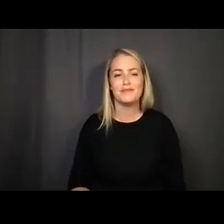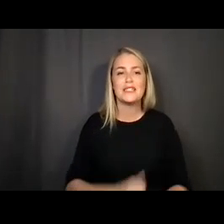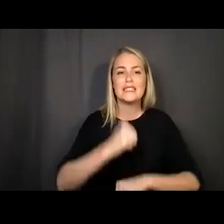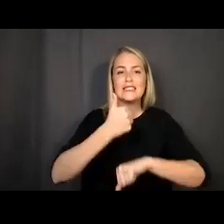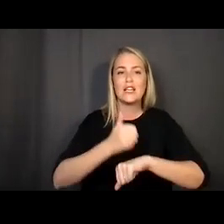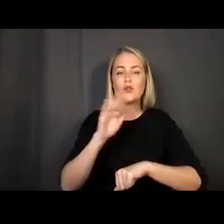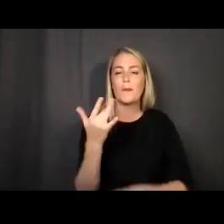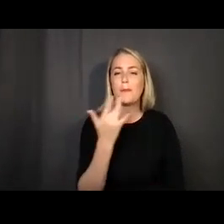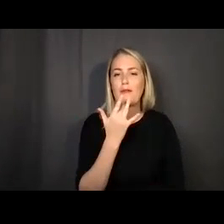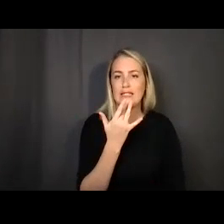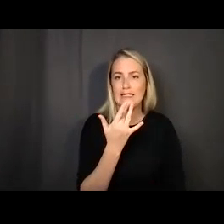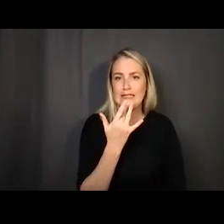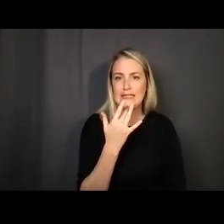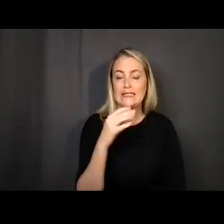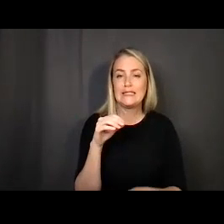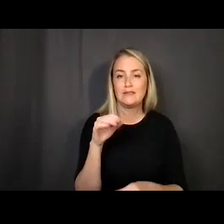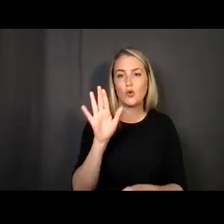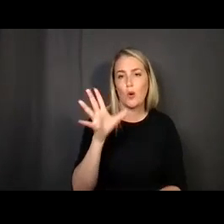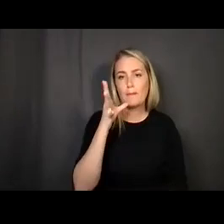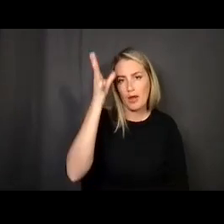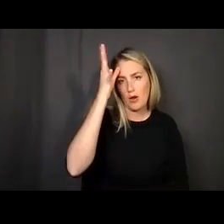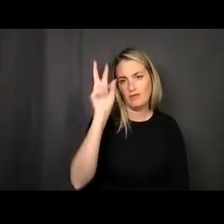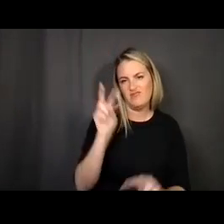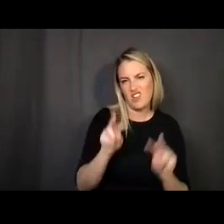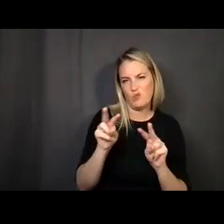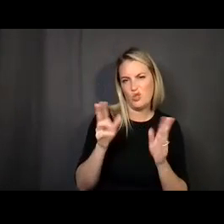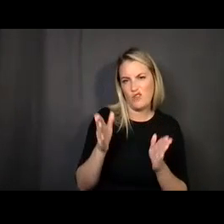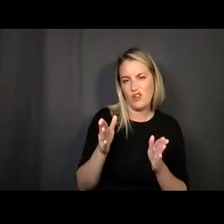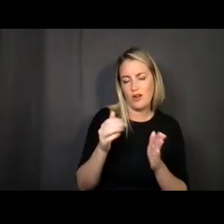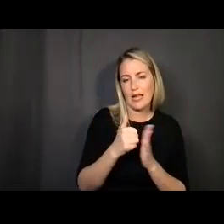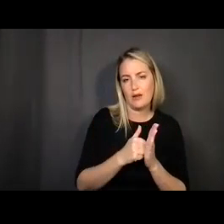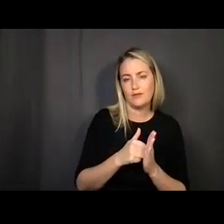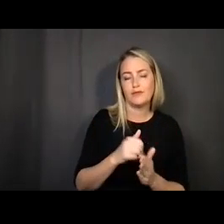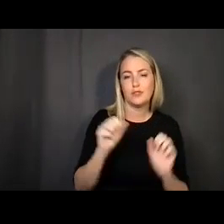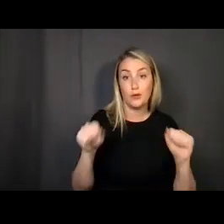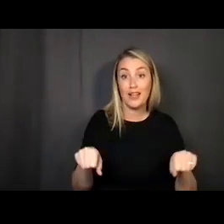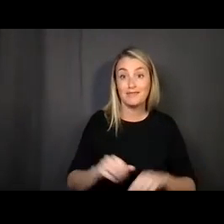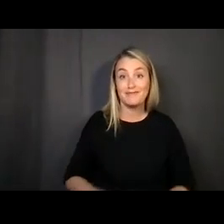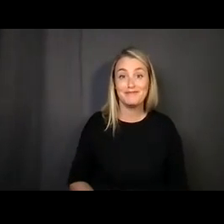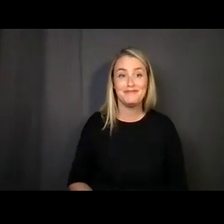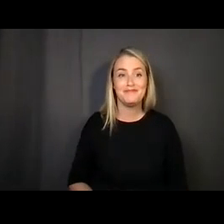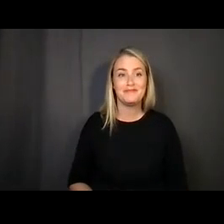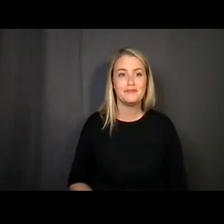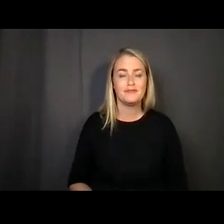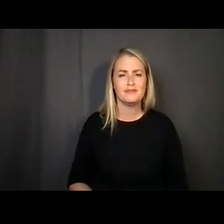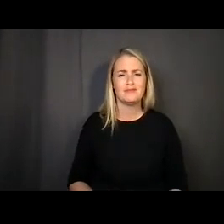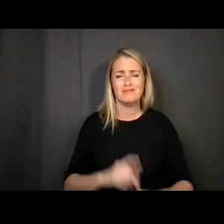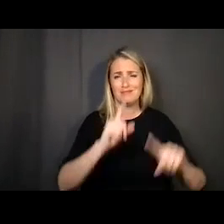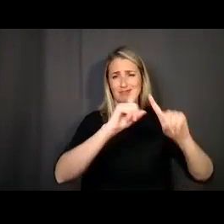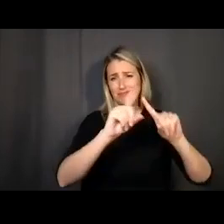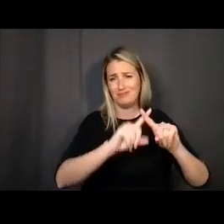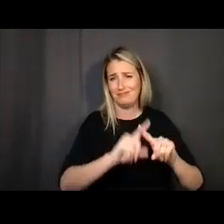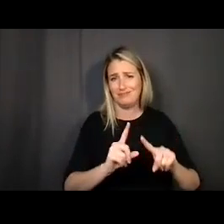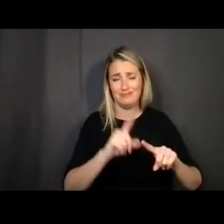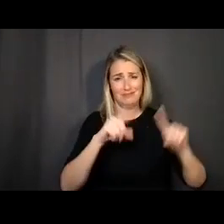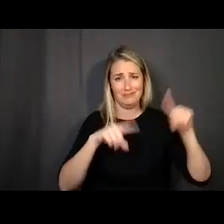útiles, preferences in the observer account. debe de ajustar sus And when you preferencias get en in la there, cuenta you del can observador see y that there's a cuando llegan variety ahí of things. If you really want to pueden track